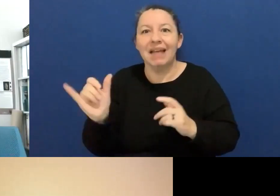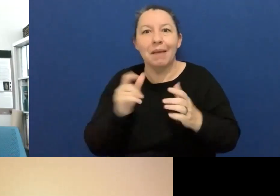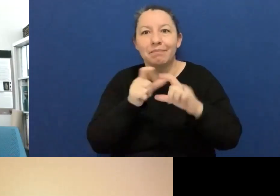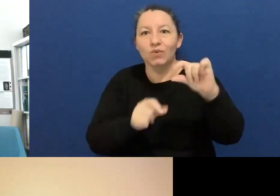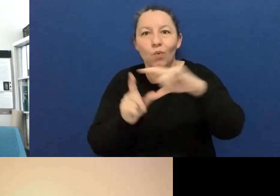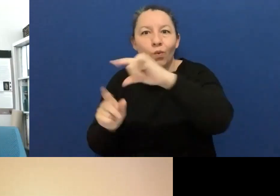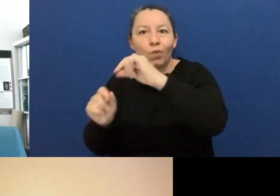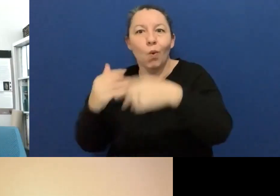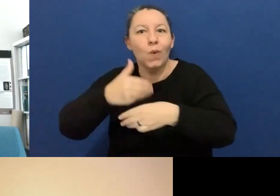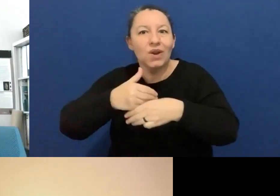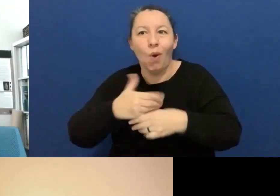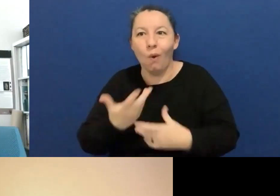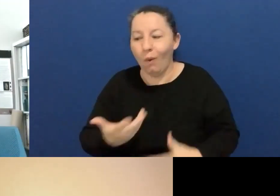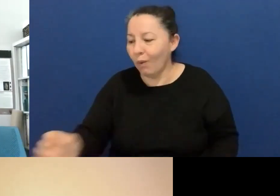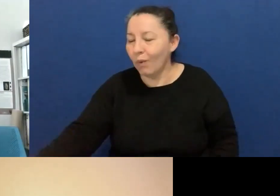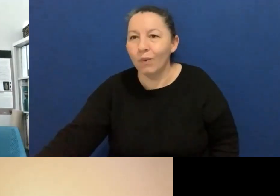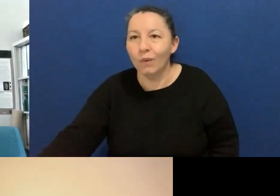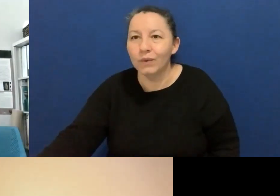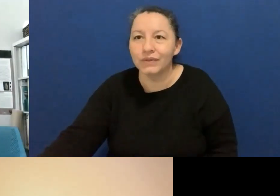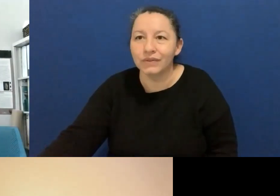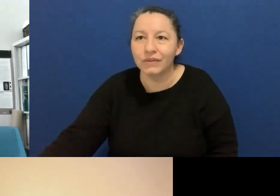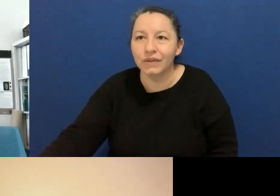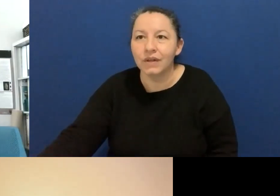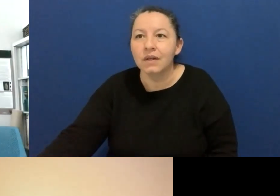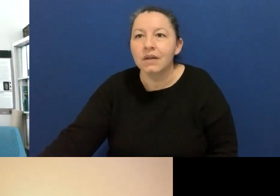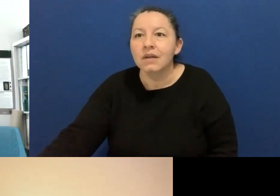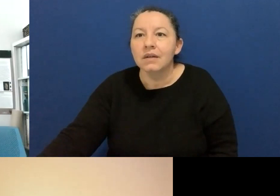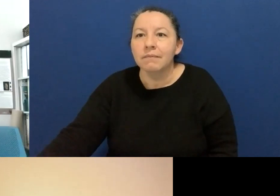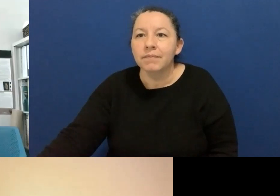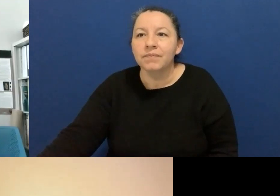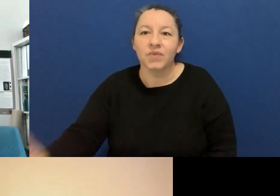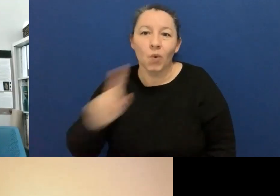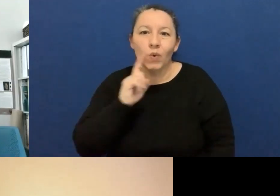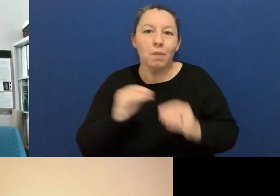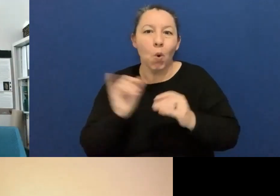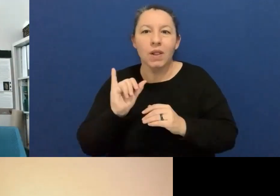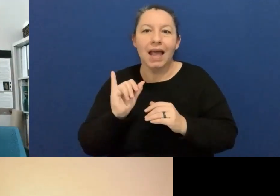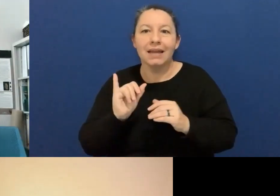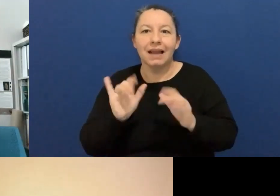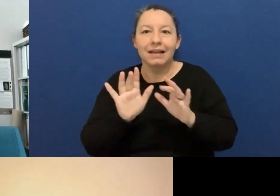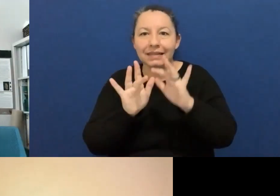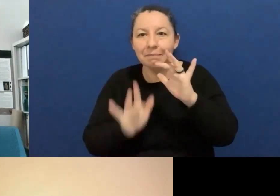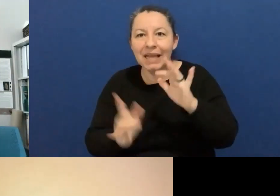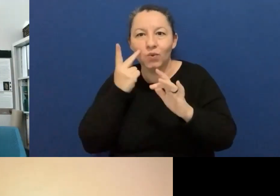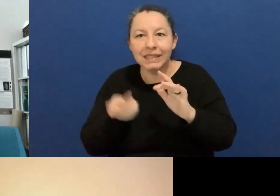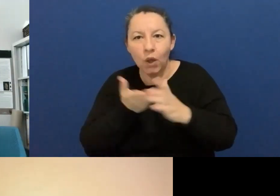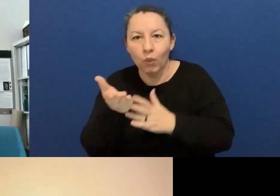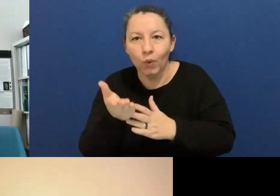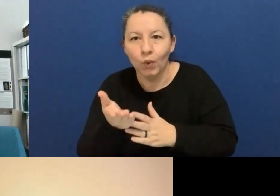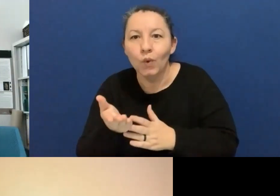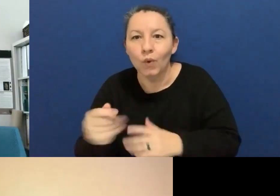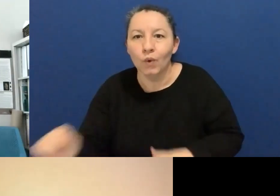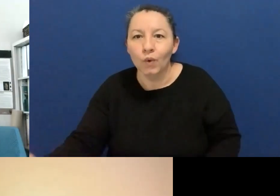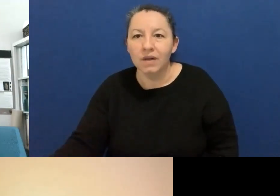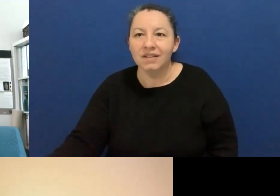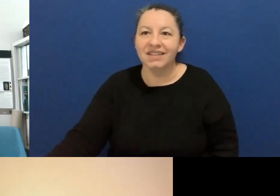them, or, you know, spaces to kind of see out of, you know, maybe pass your coffee through the window. No, that's a joke. They didn't have coffee